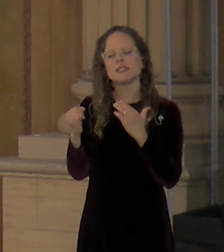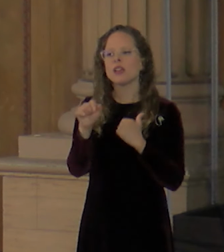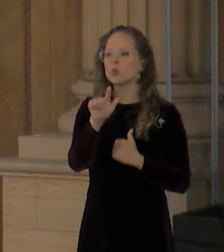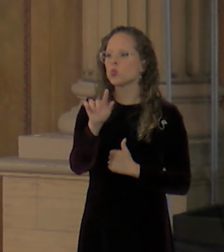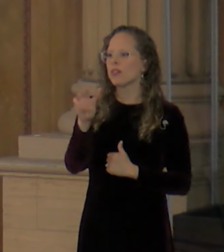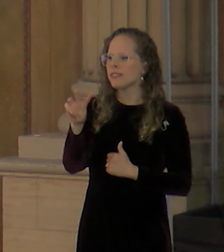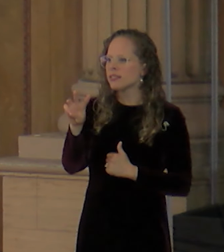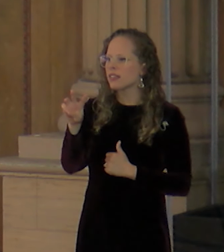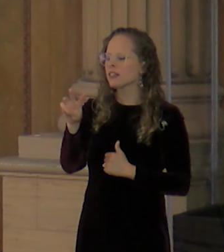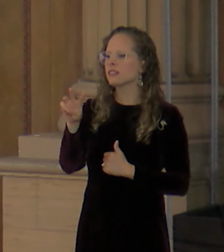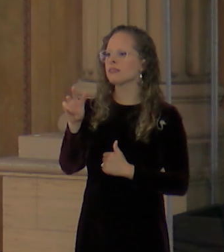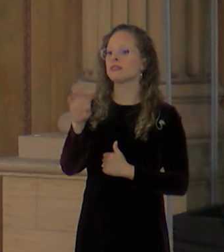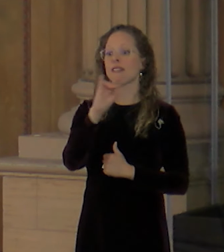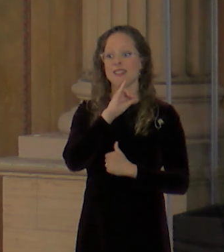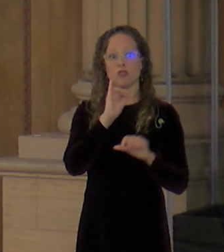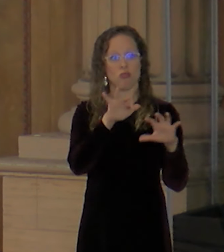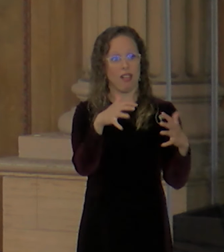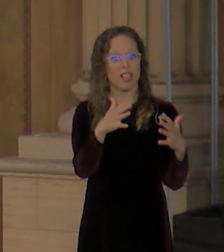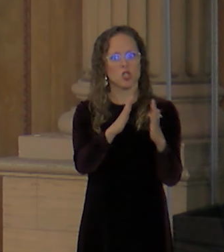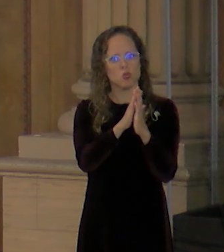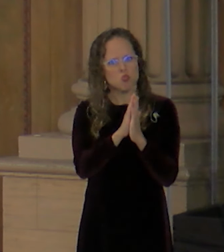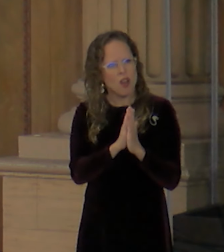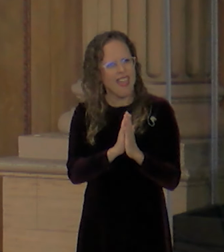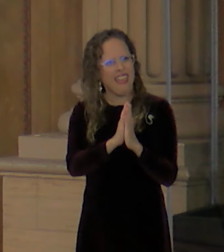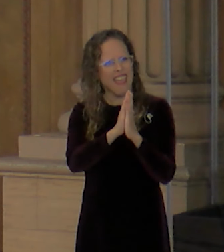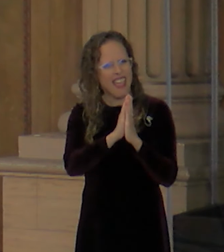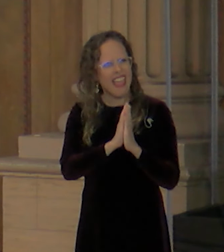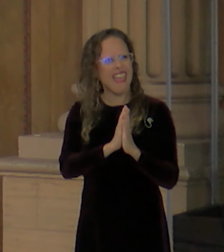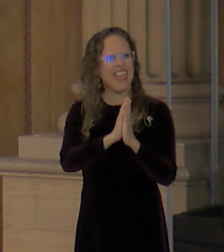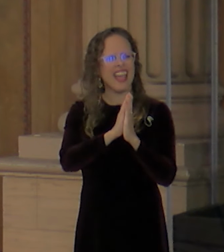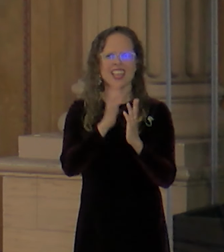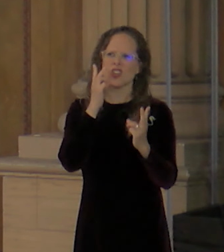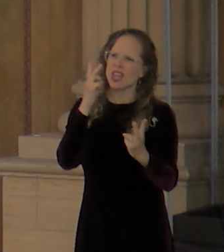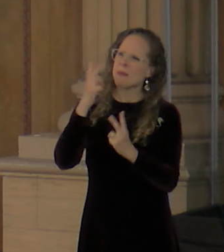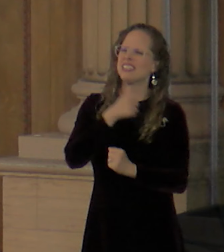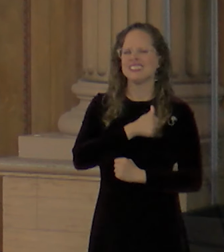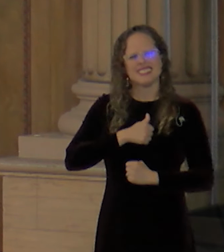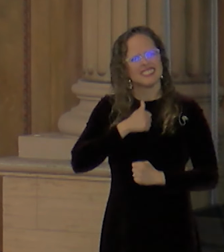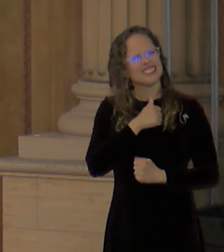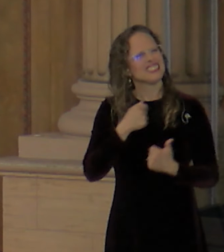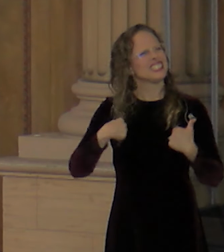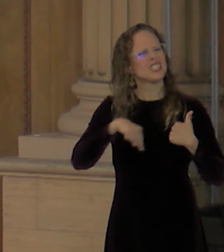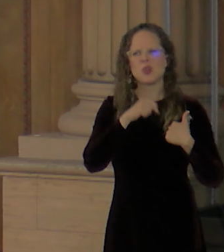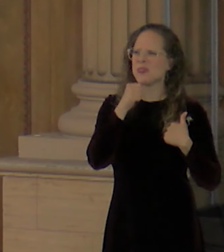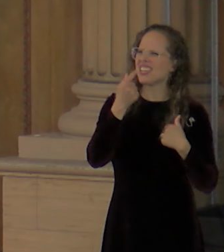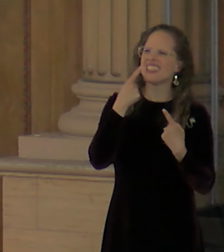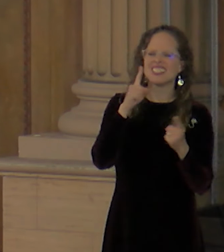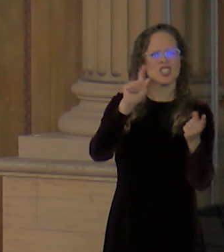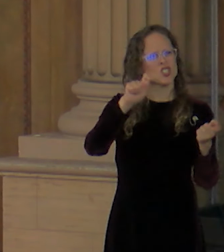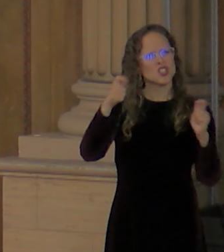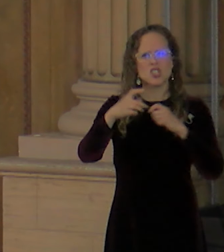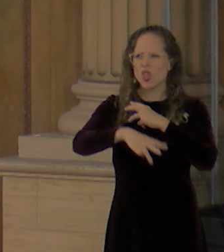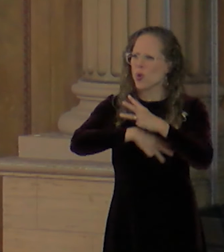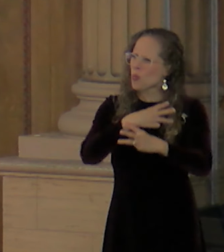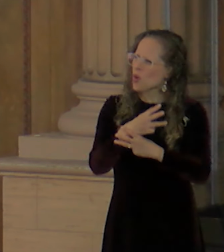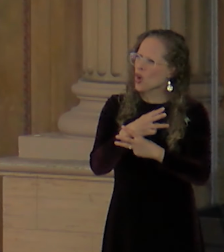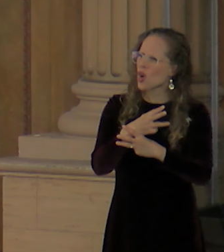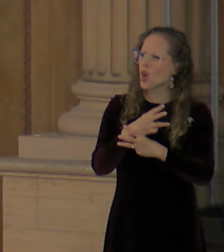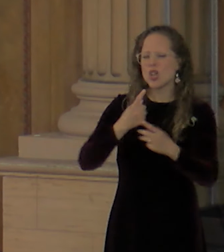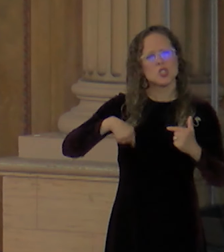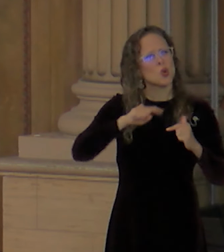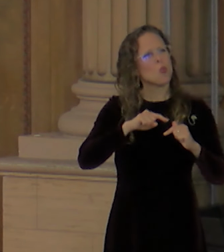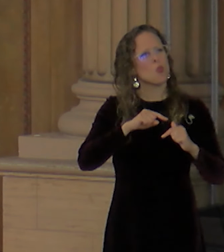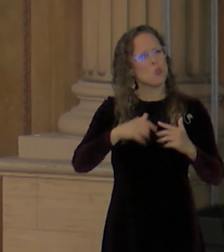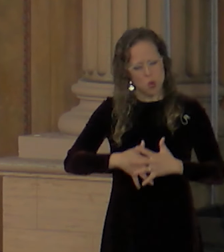and they're lamenting the fact that they didn't change the world like they wanted to. They say in Isaiah 26:18, we were pregnant, we